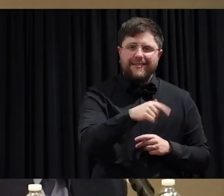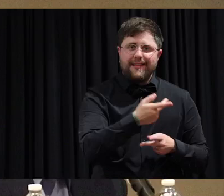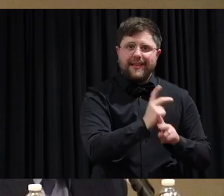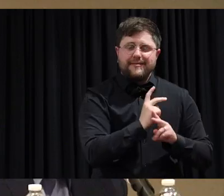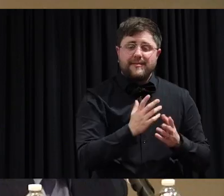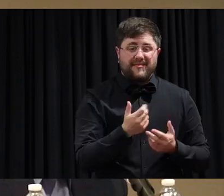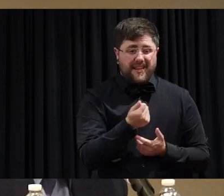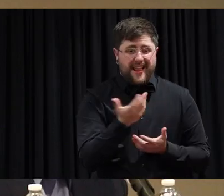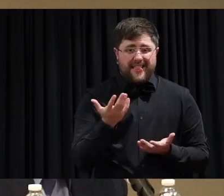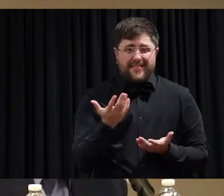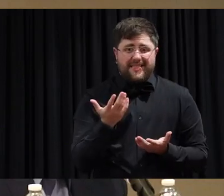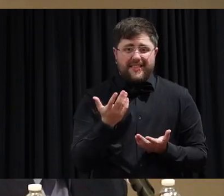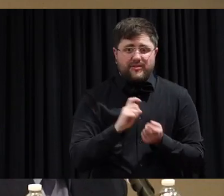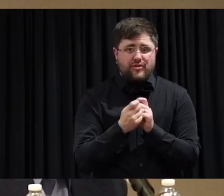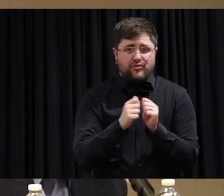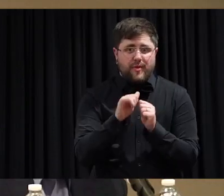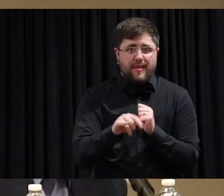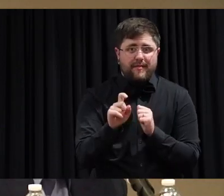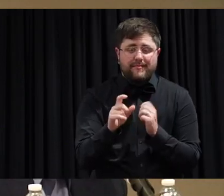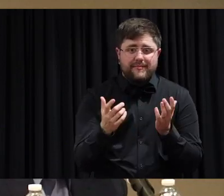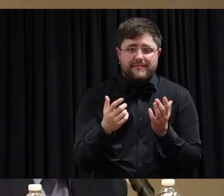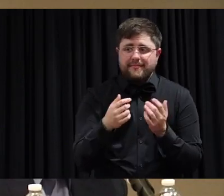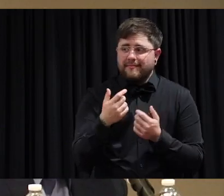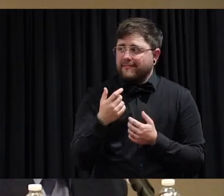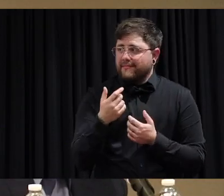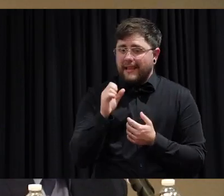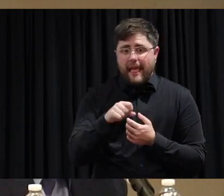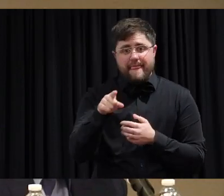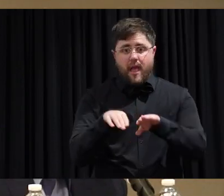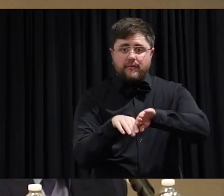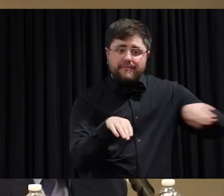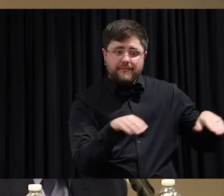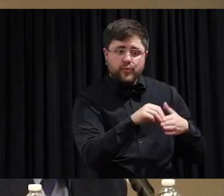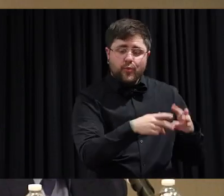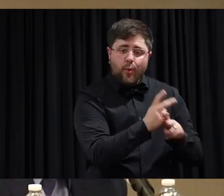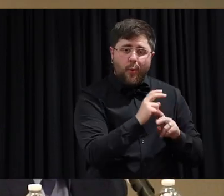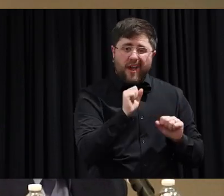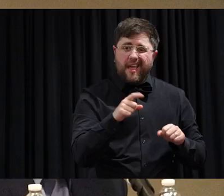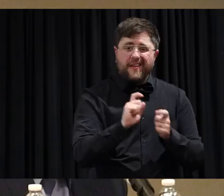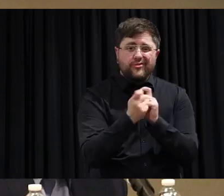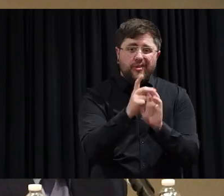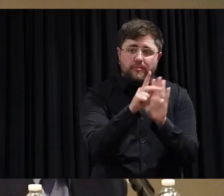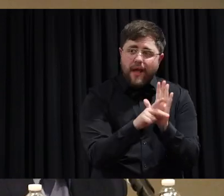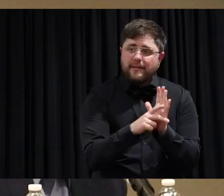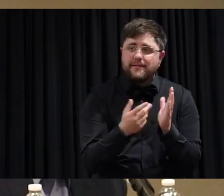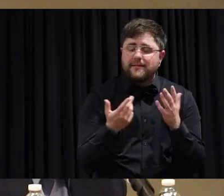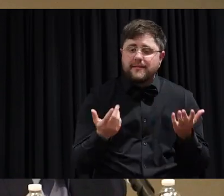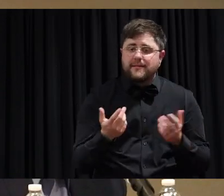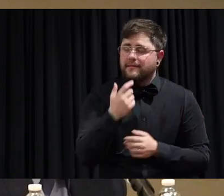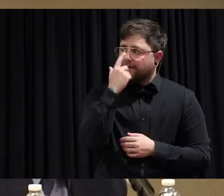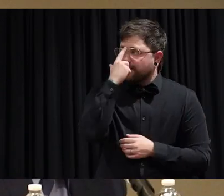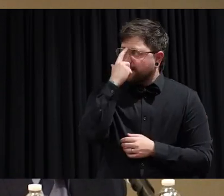is being done with the banks to kind of overlook that, relook at that policy, or anything along those lines?